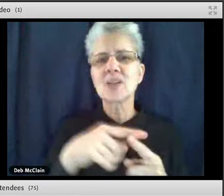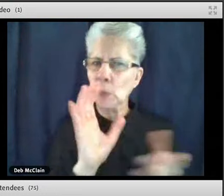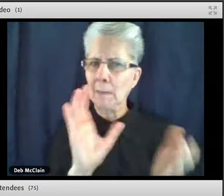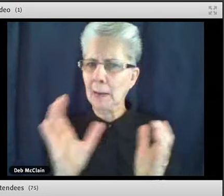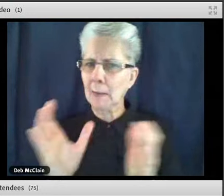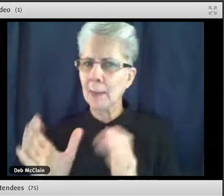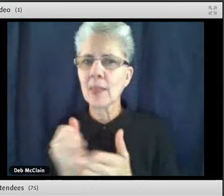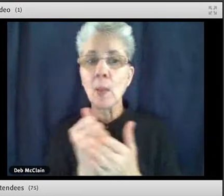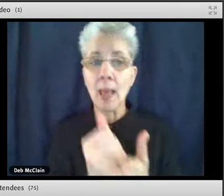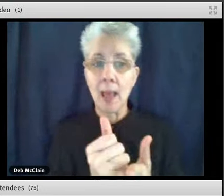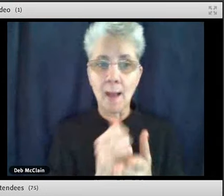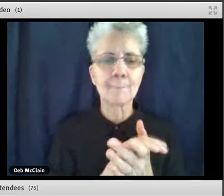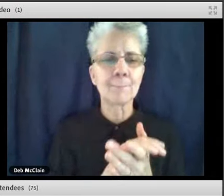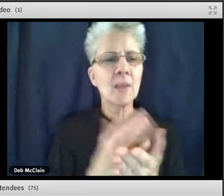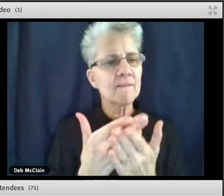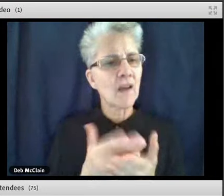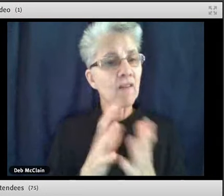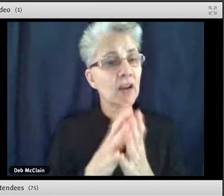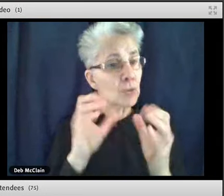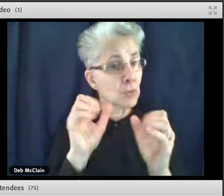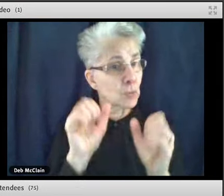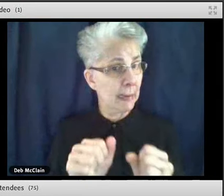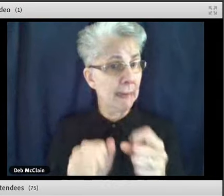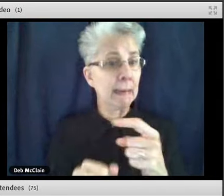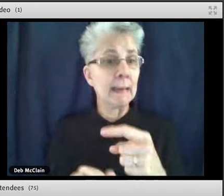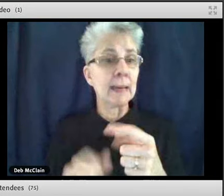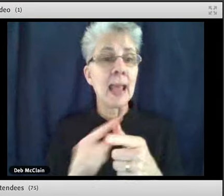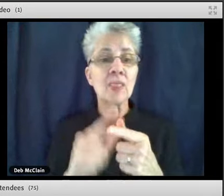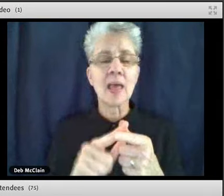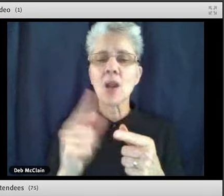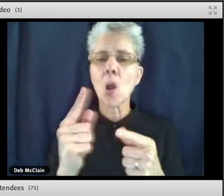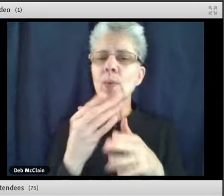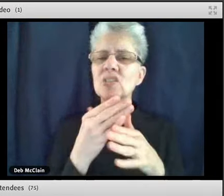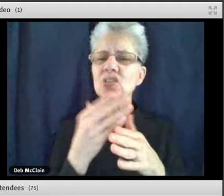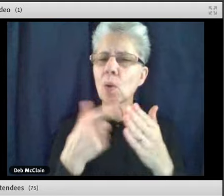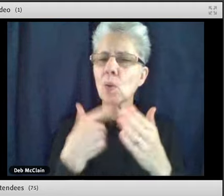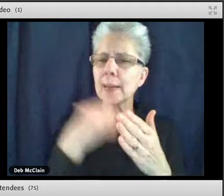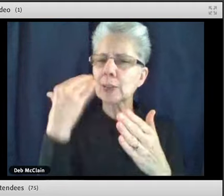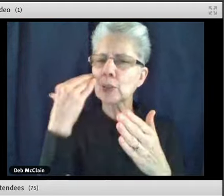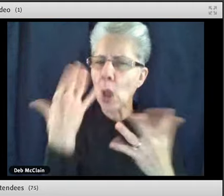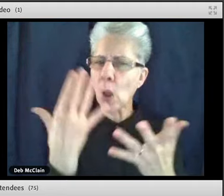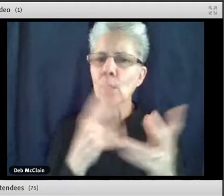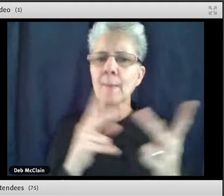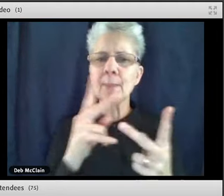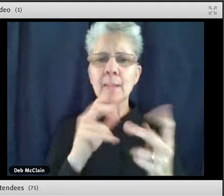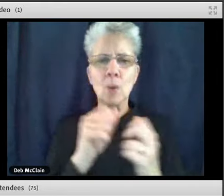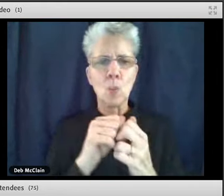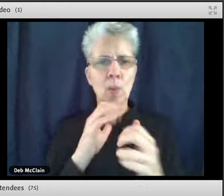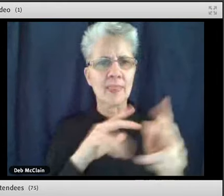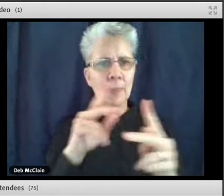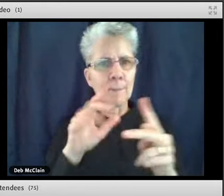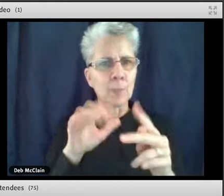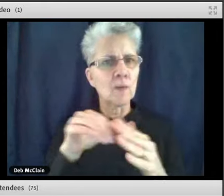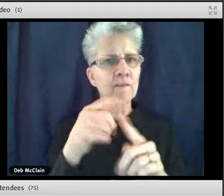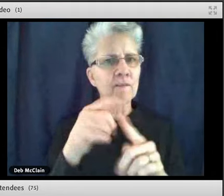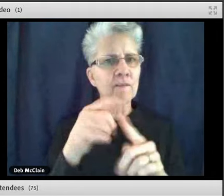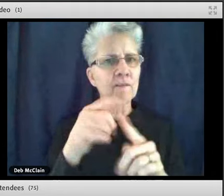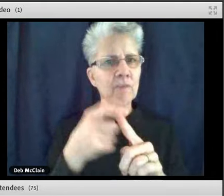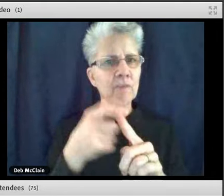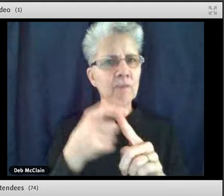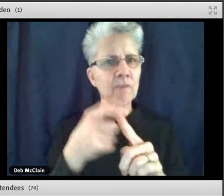over. I had a lot more information that I wanted to tell you than time. So if you have any questions at all, please let me know,